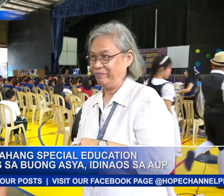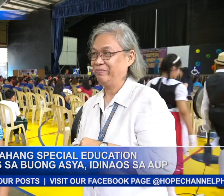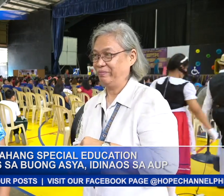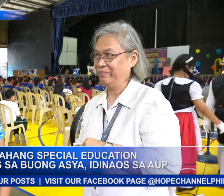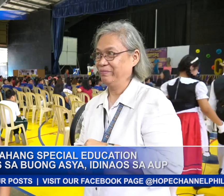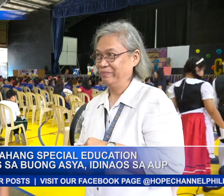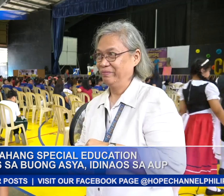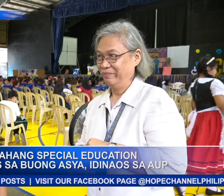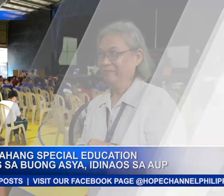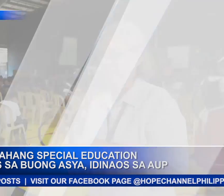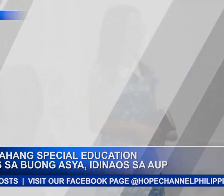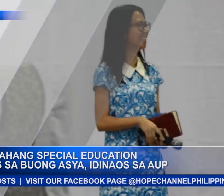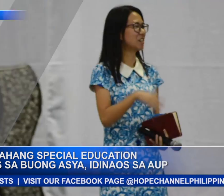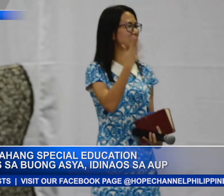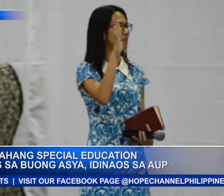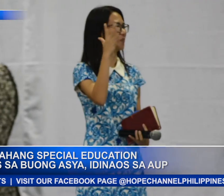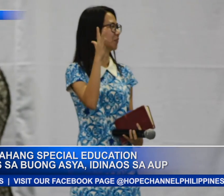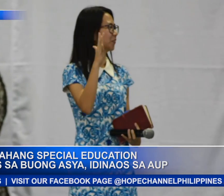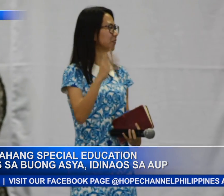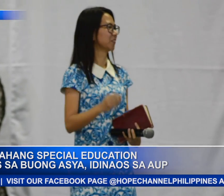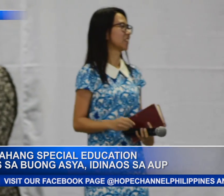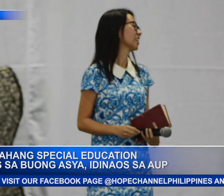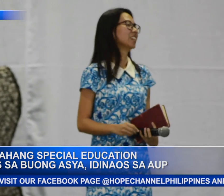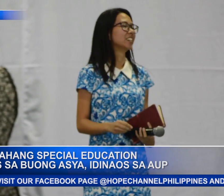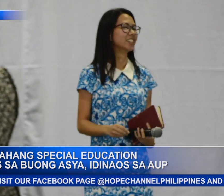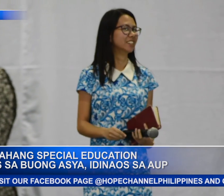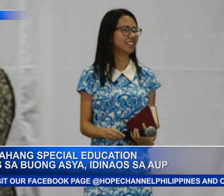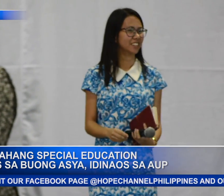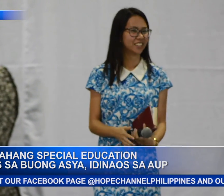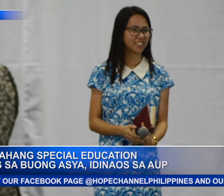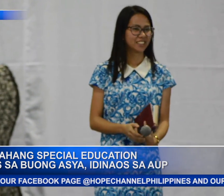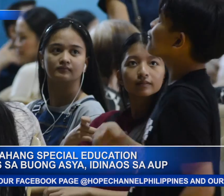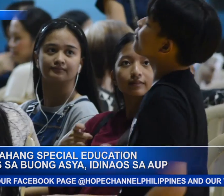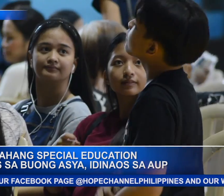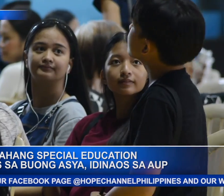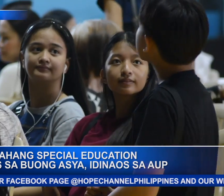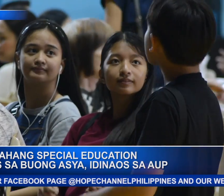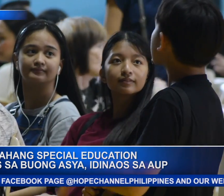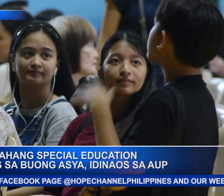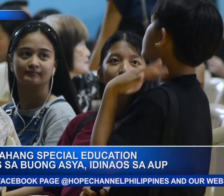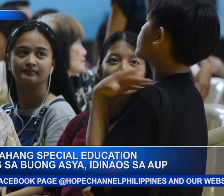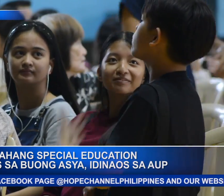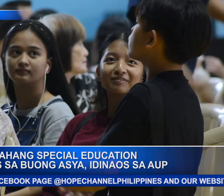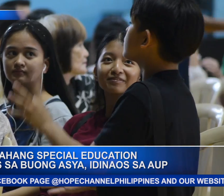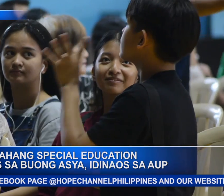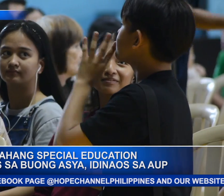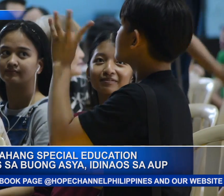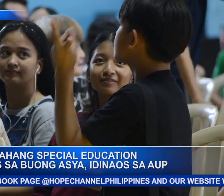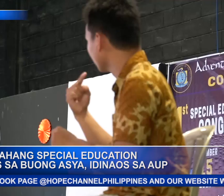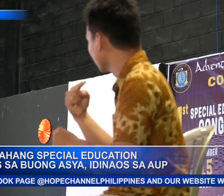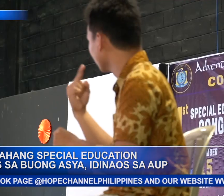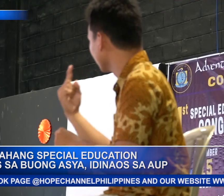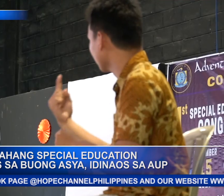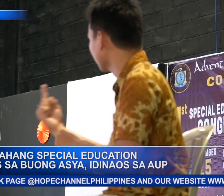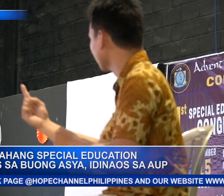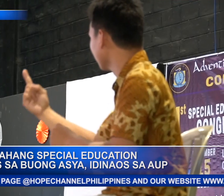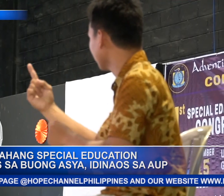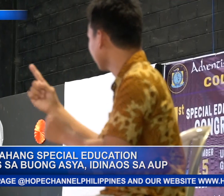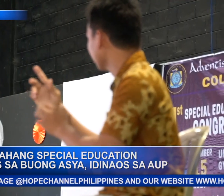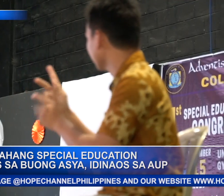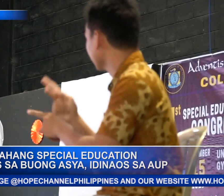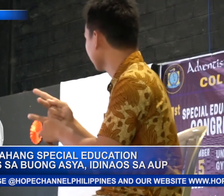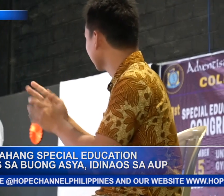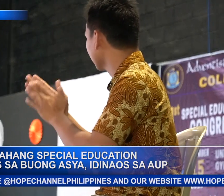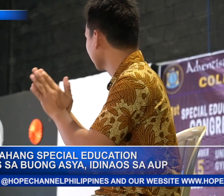the things about deaf. Sa mga ganitong programa na isusulong ang kapakanan ng mga mahal nating may special needs, nasa pagtanggap at